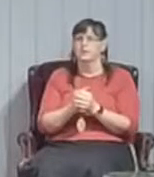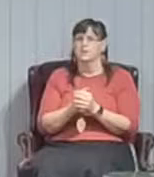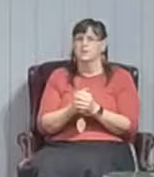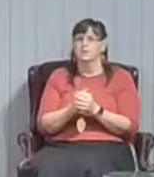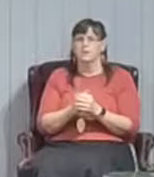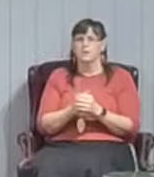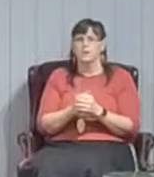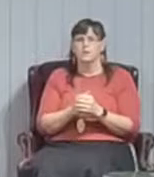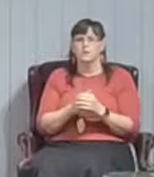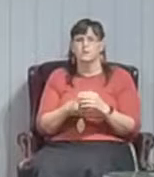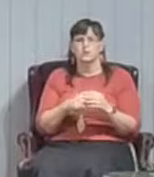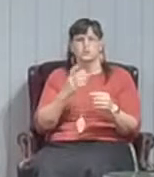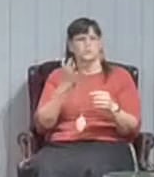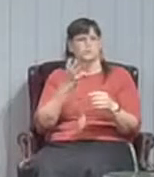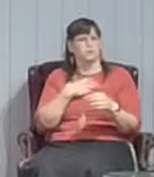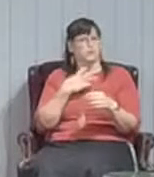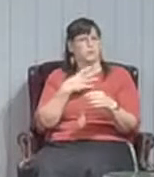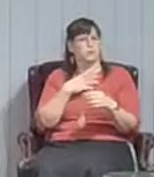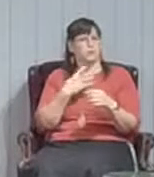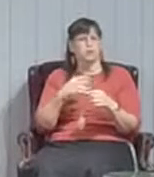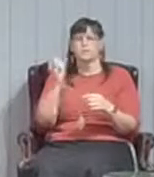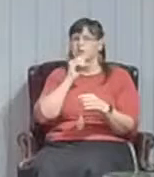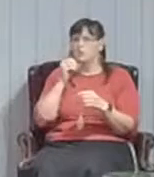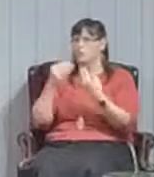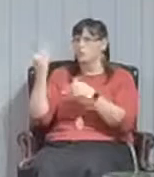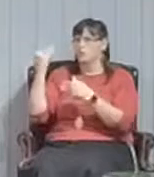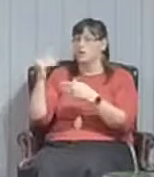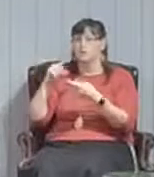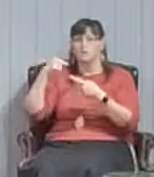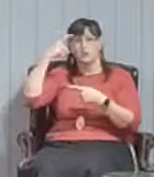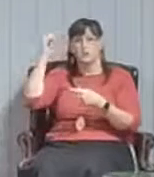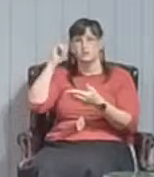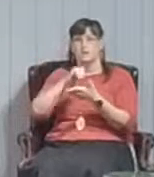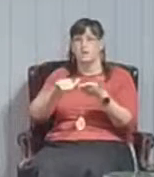they are critical of the old, and because of that